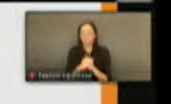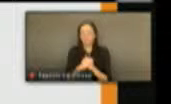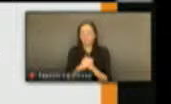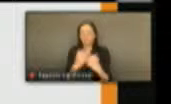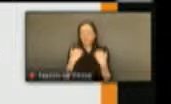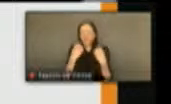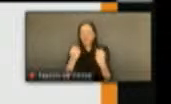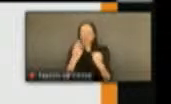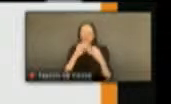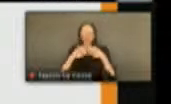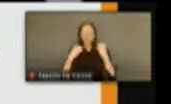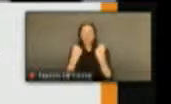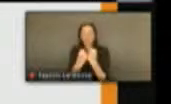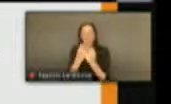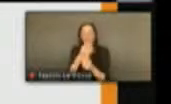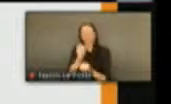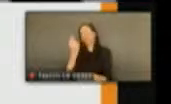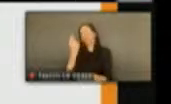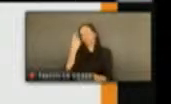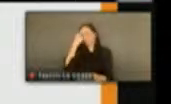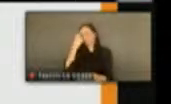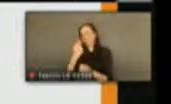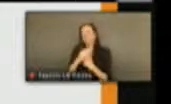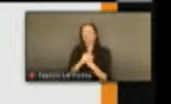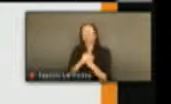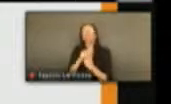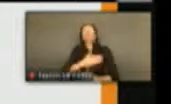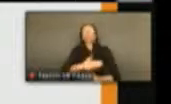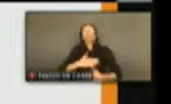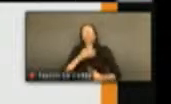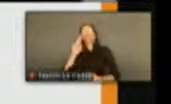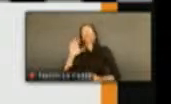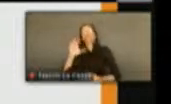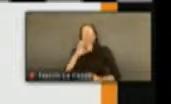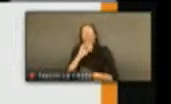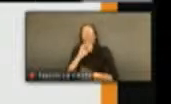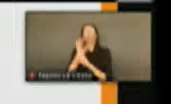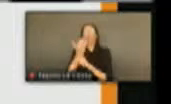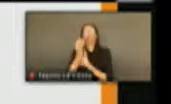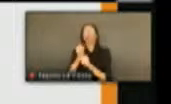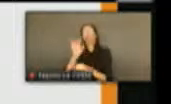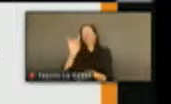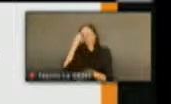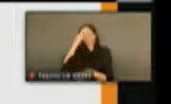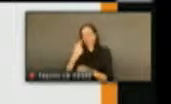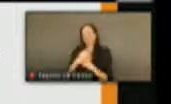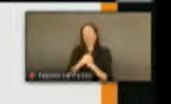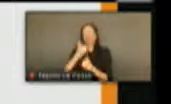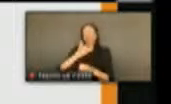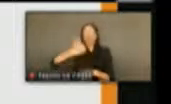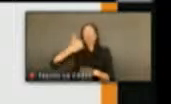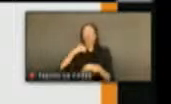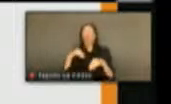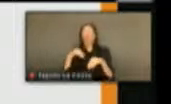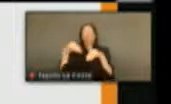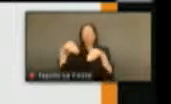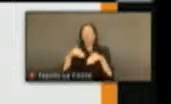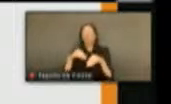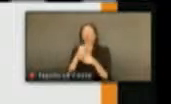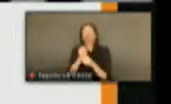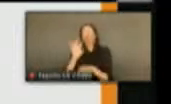cents. Recreation and culture receives 8 cents. Transportation and mobility receives 7